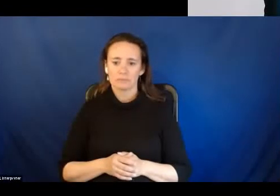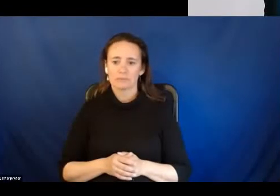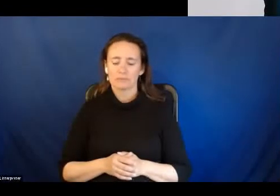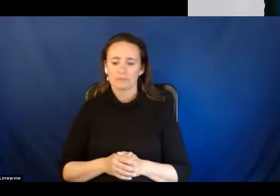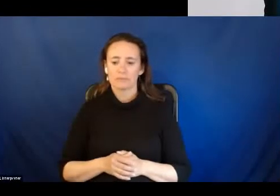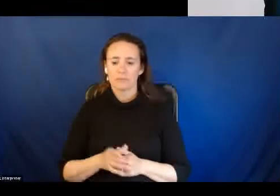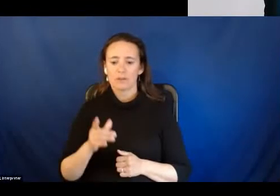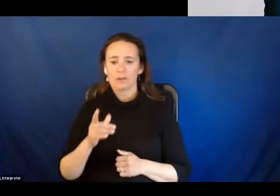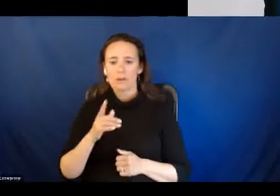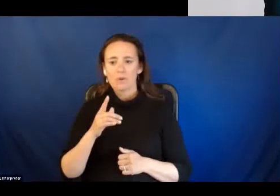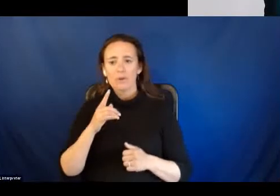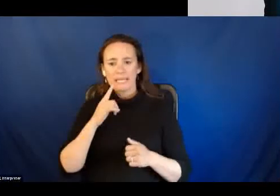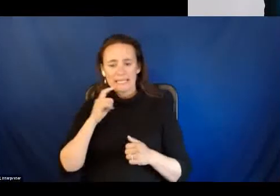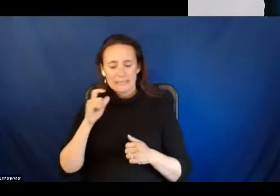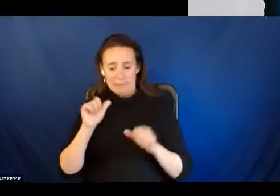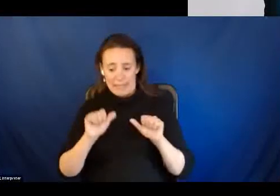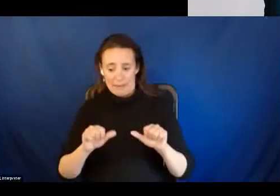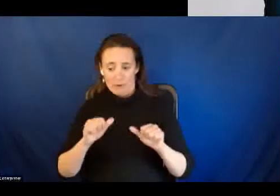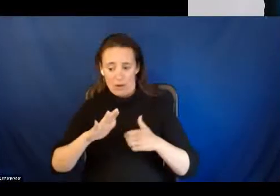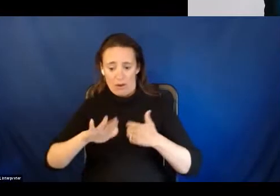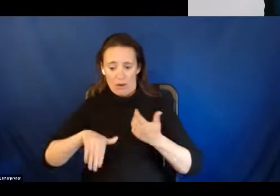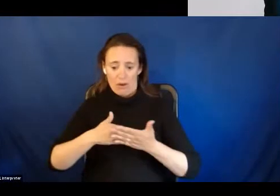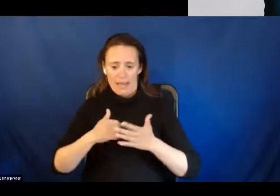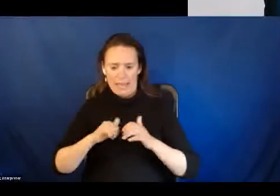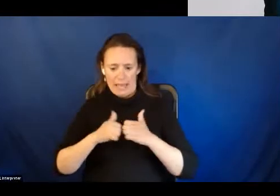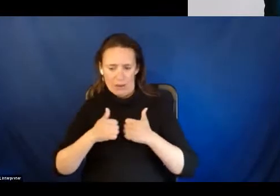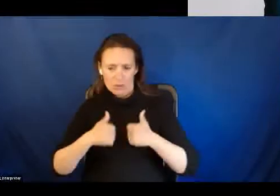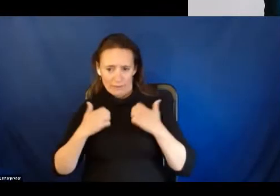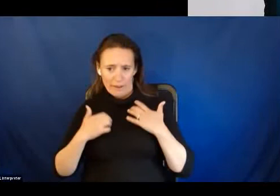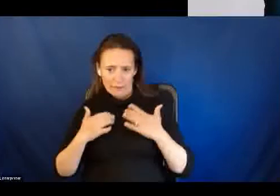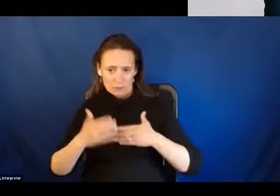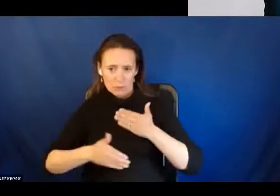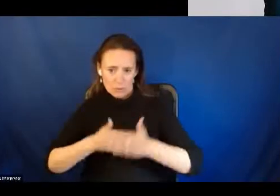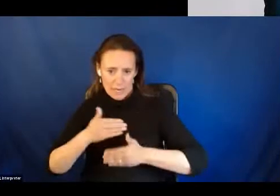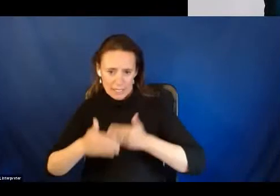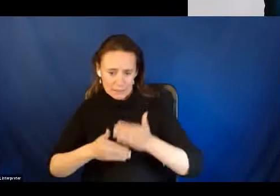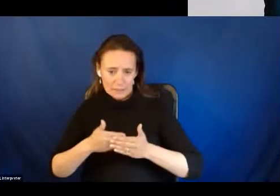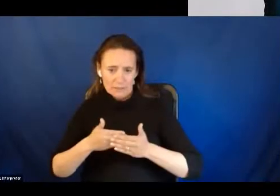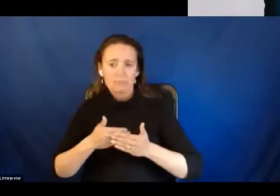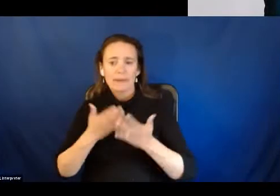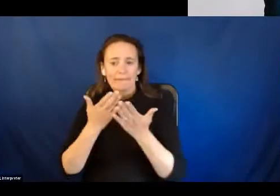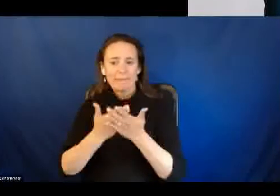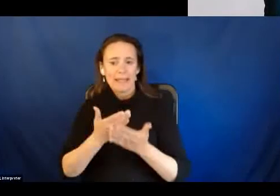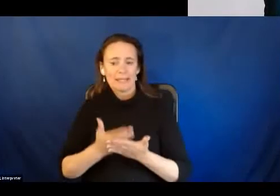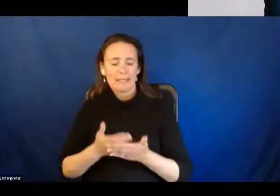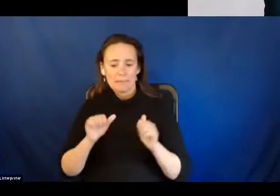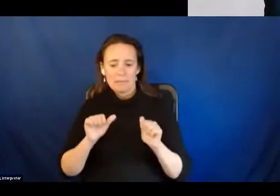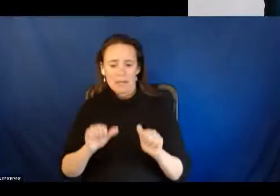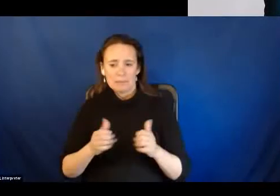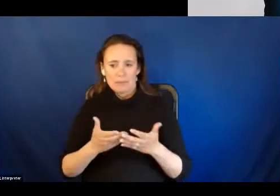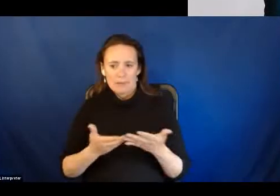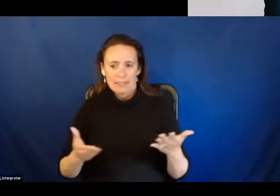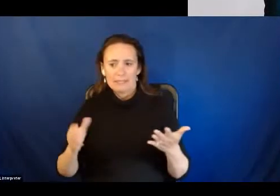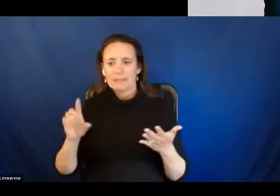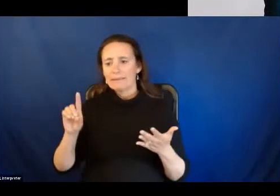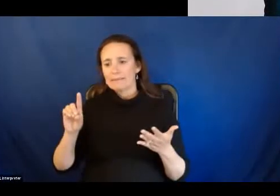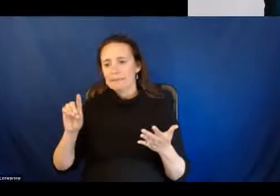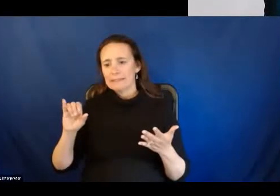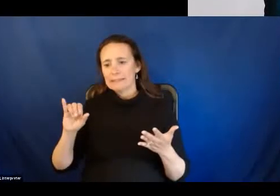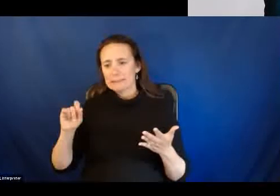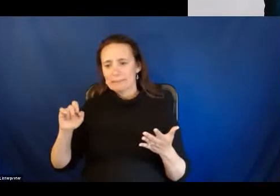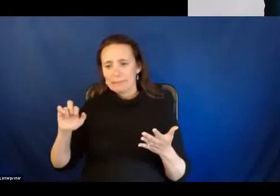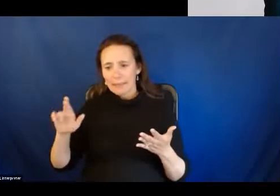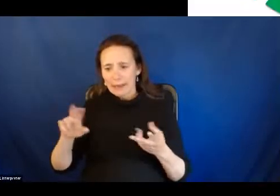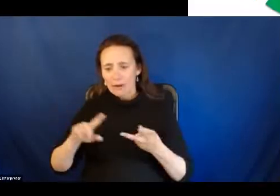ways survivors progress, no matter how small, but also validate those possible feelings of despair, anger, and frustration.